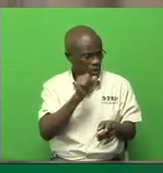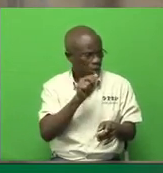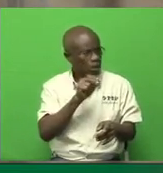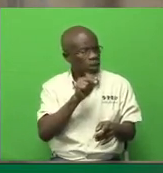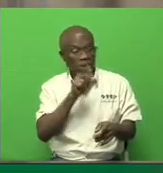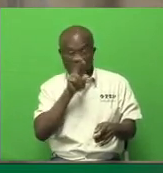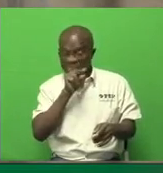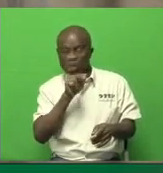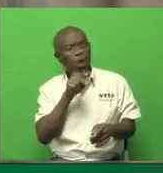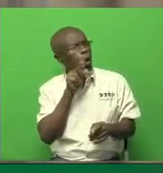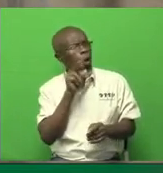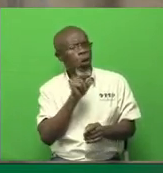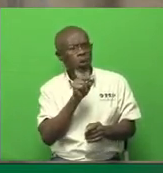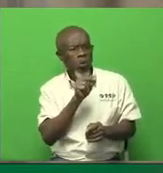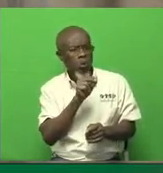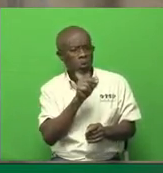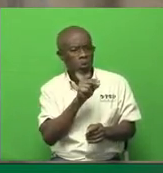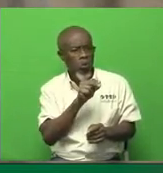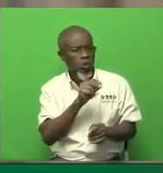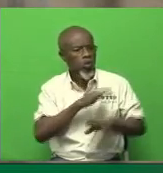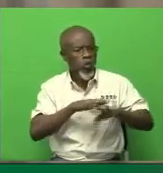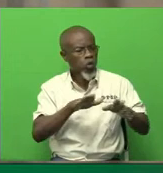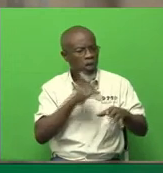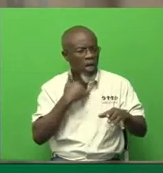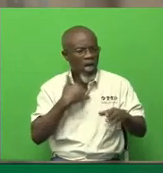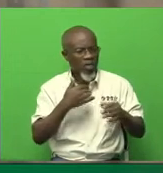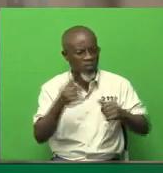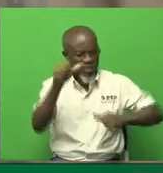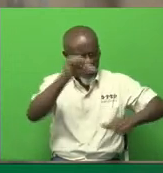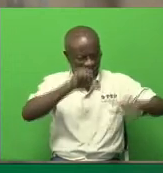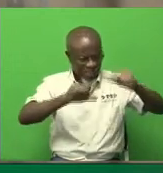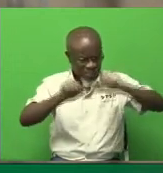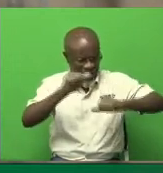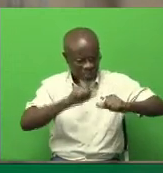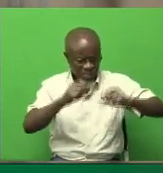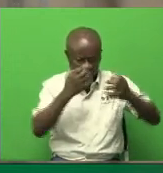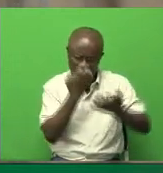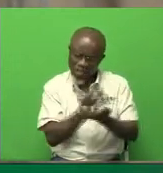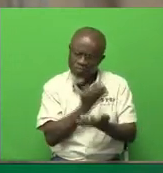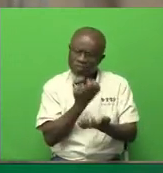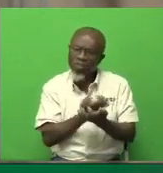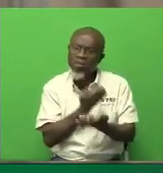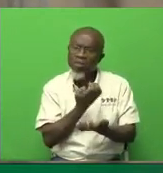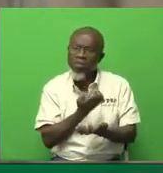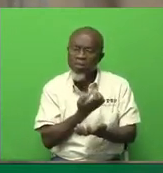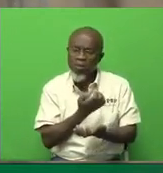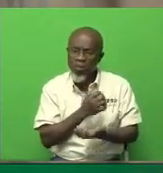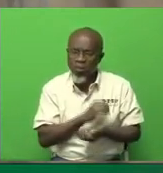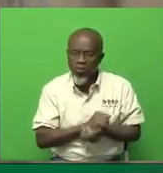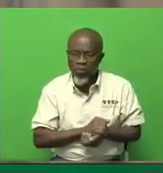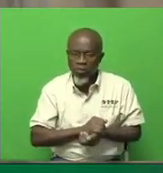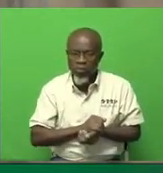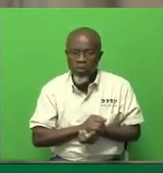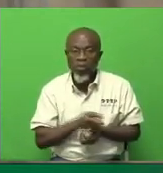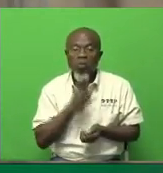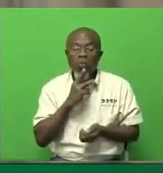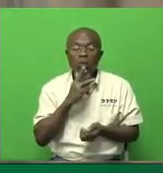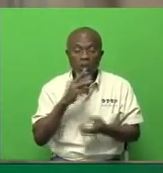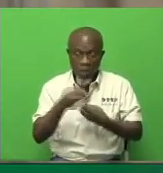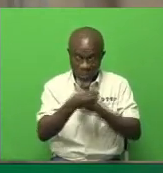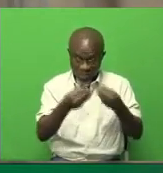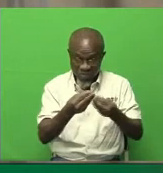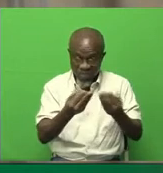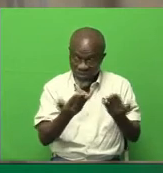and further went on to say that the authority assured customers that the water currently being supplied through its